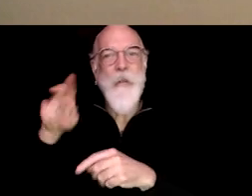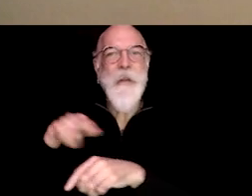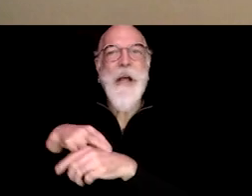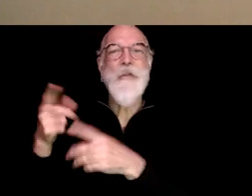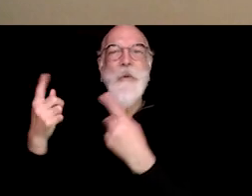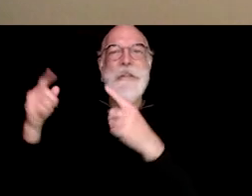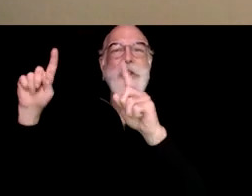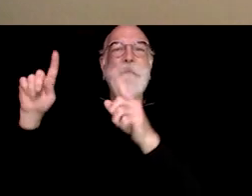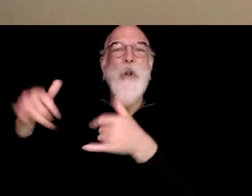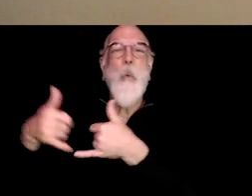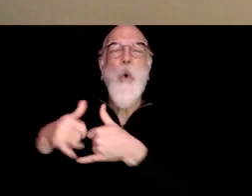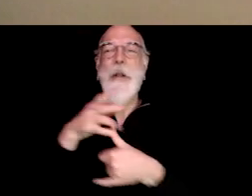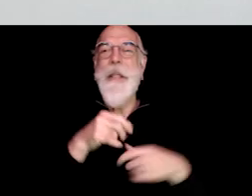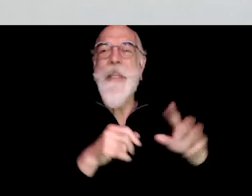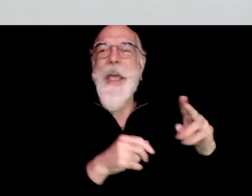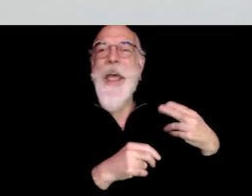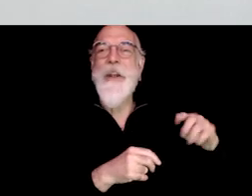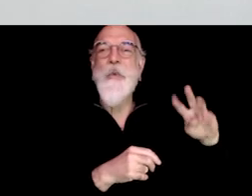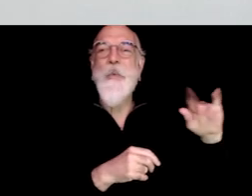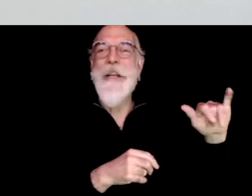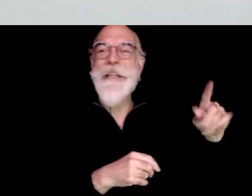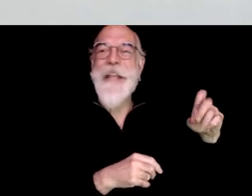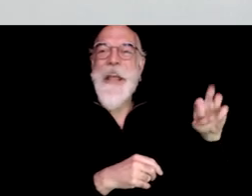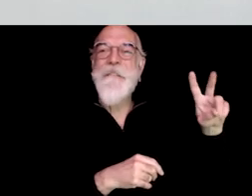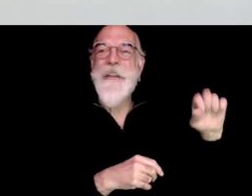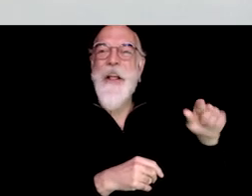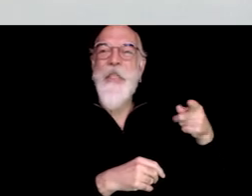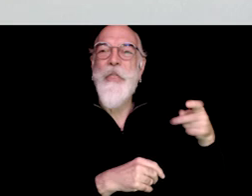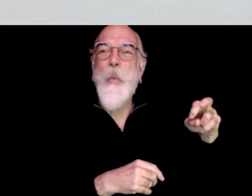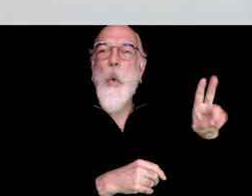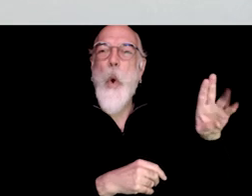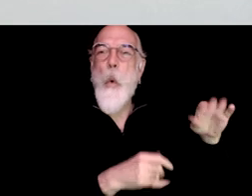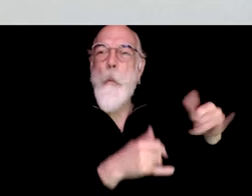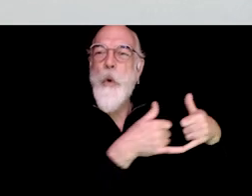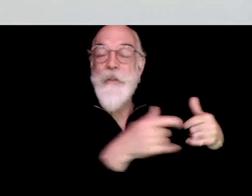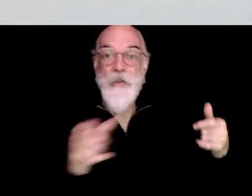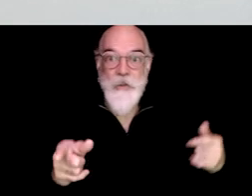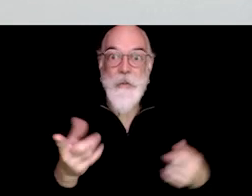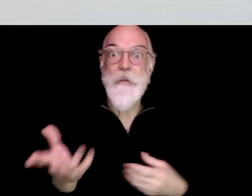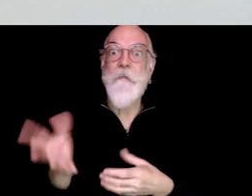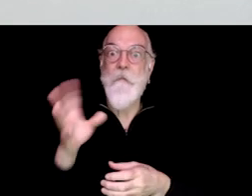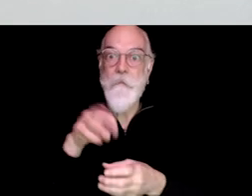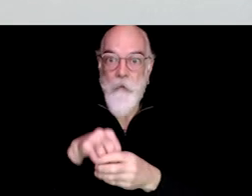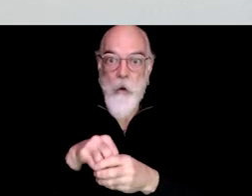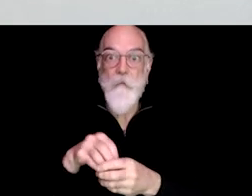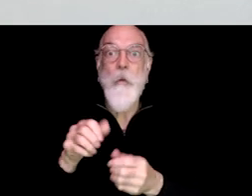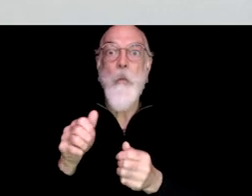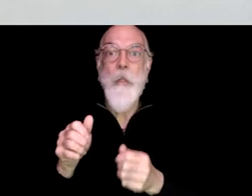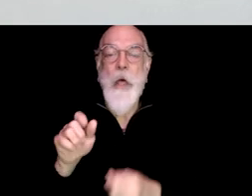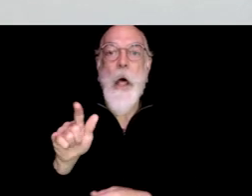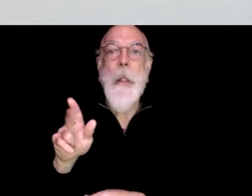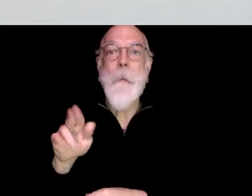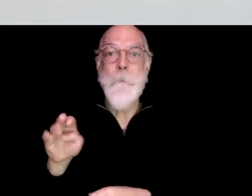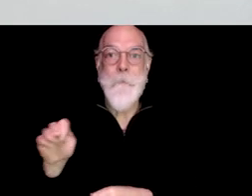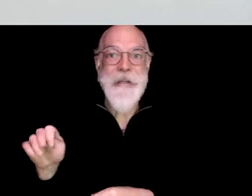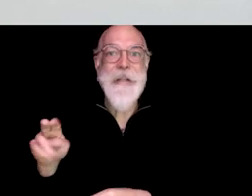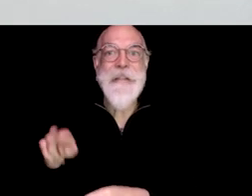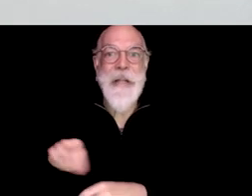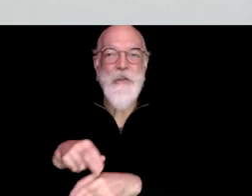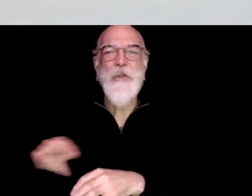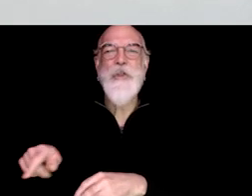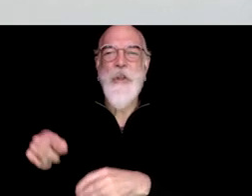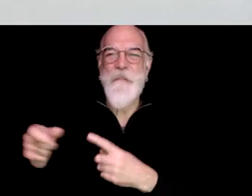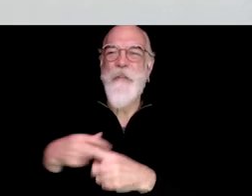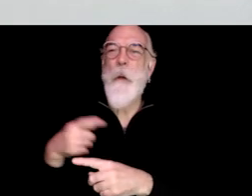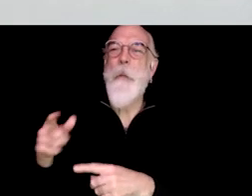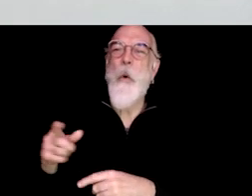Thoreau Prize. Rena Priest is a poet and an enrolled member of the Lummi Nation. She is the current Washington State Poet Laureate